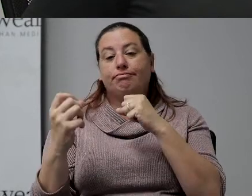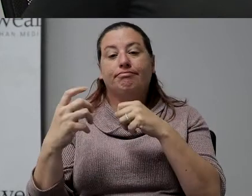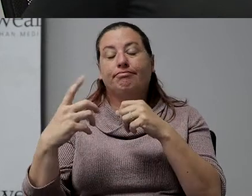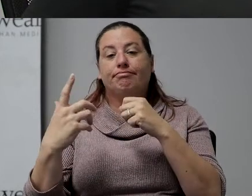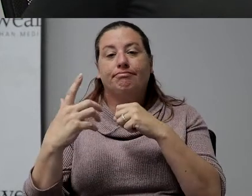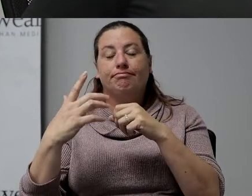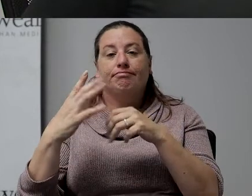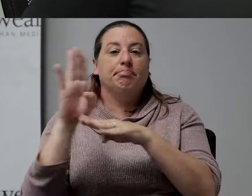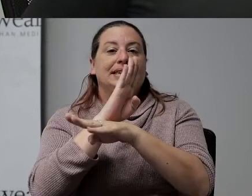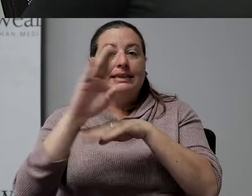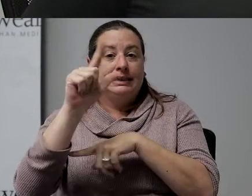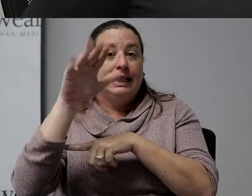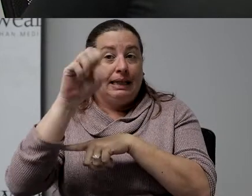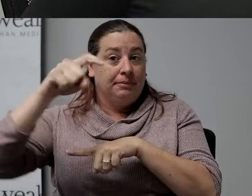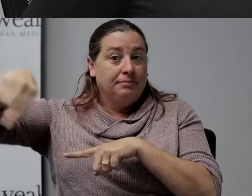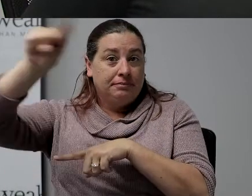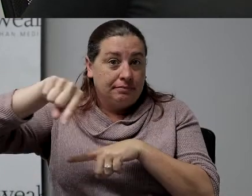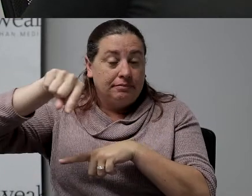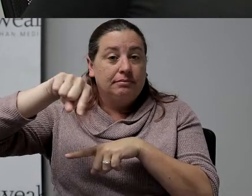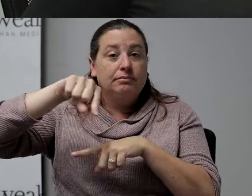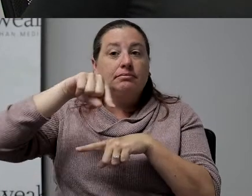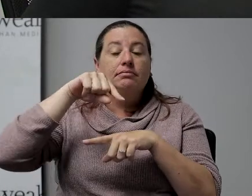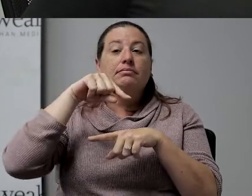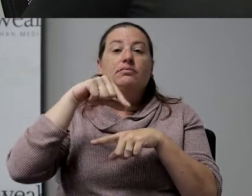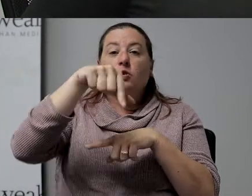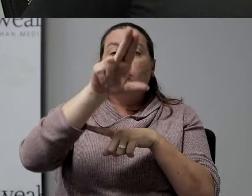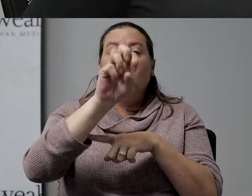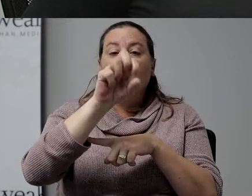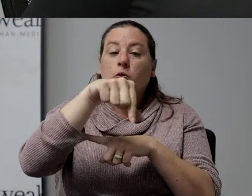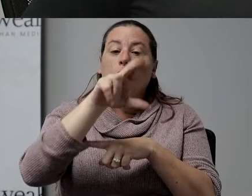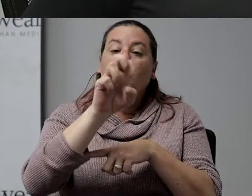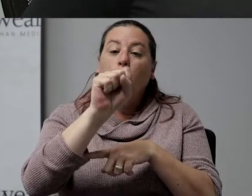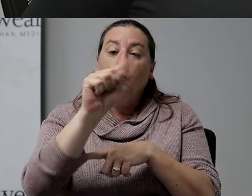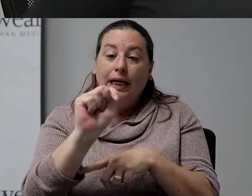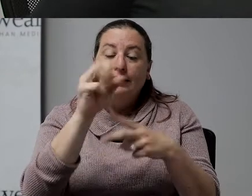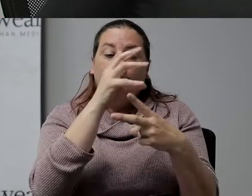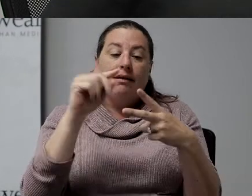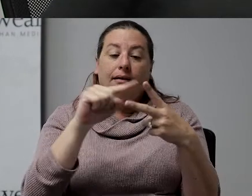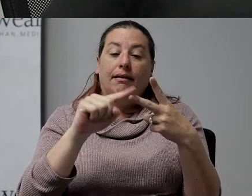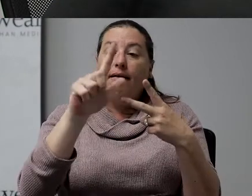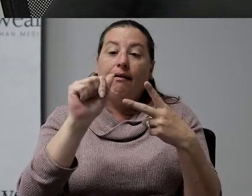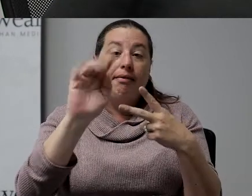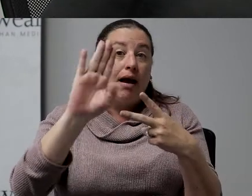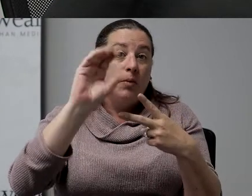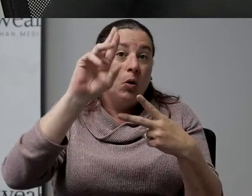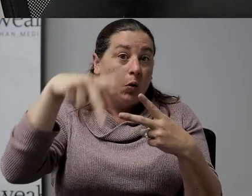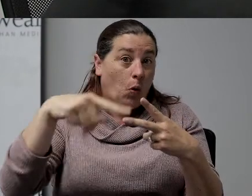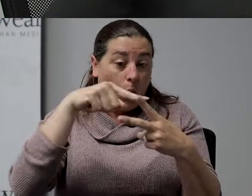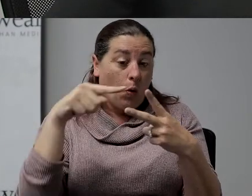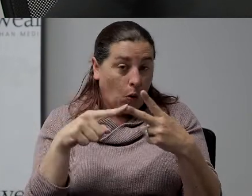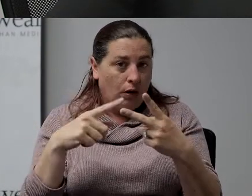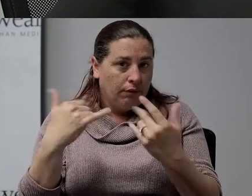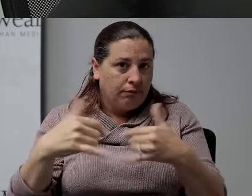into action now, Quest Lab and LabCorp. And so it's generally taking